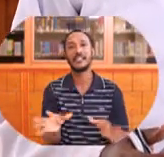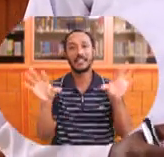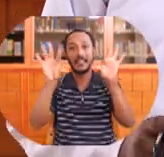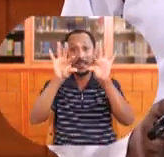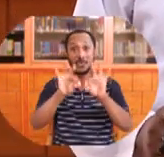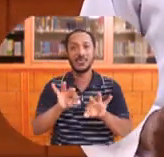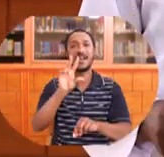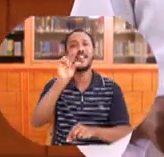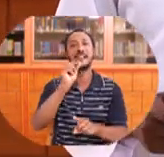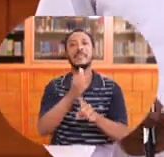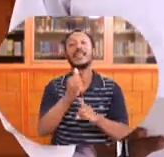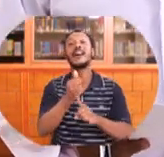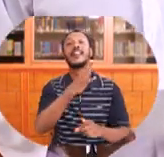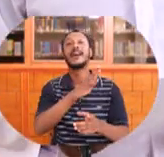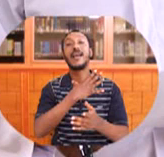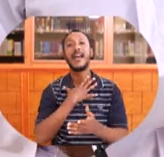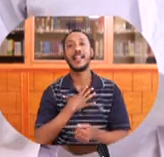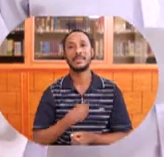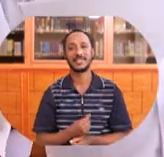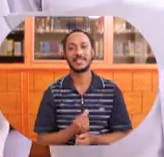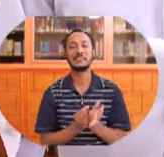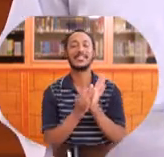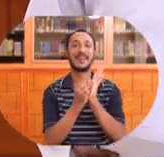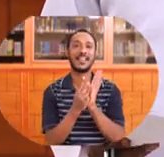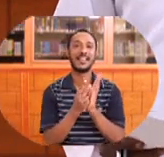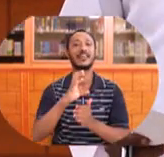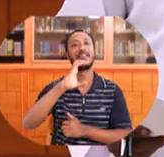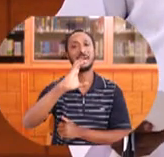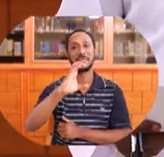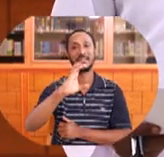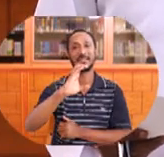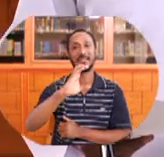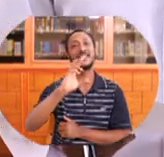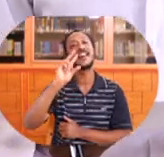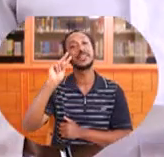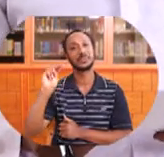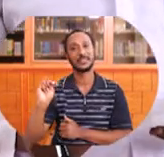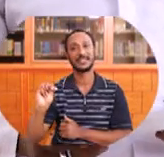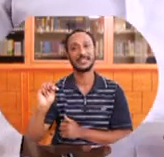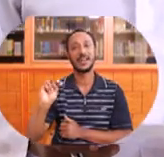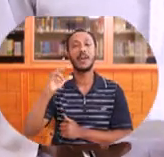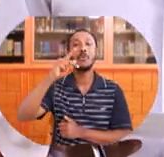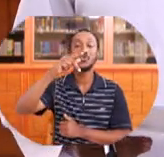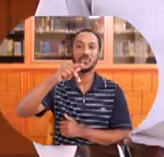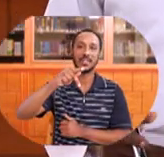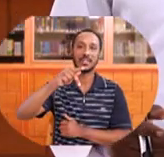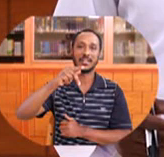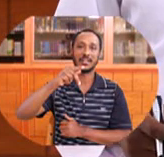important nonmetallic elements such as carbon, nitrogen,